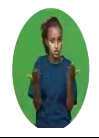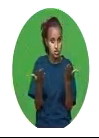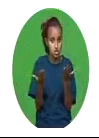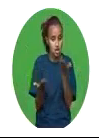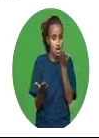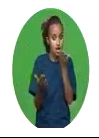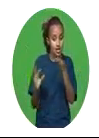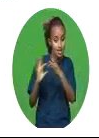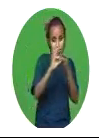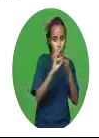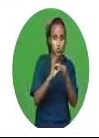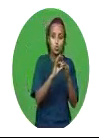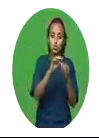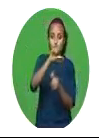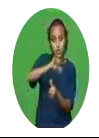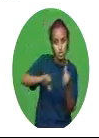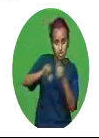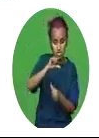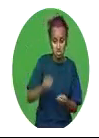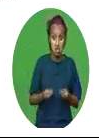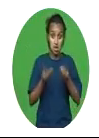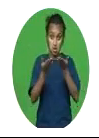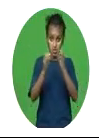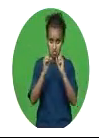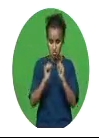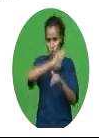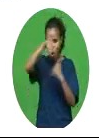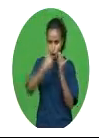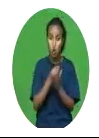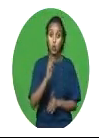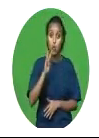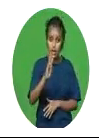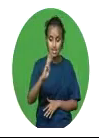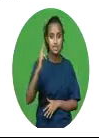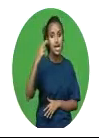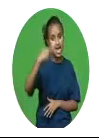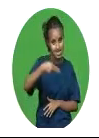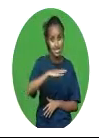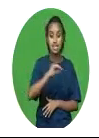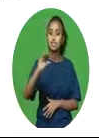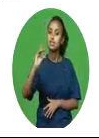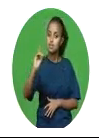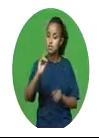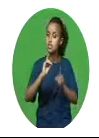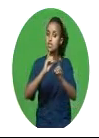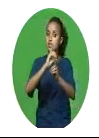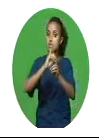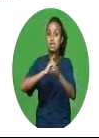other. They can be given in all width, height, and depth